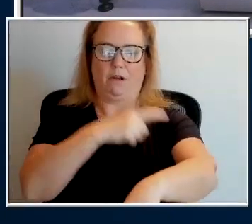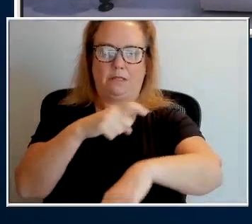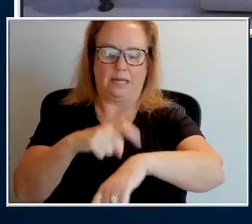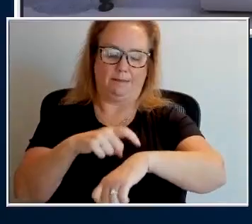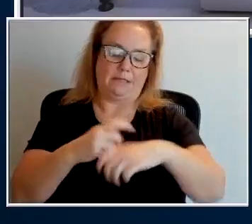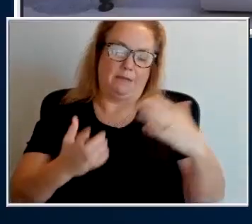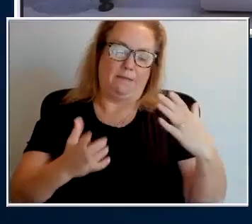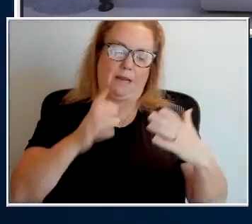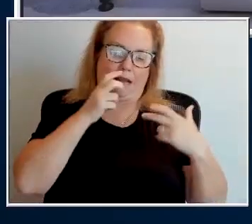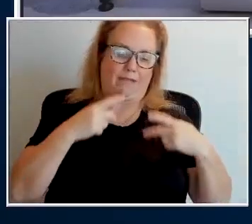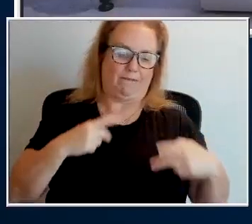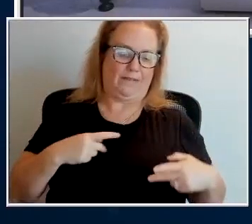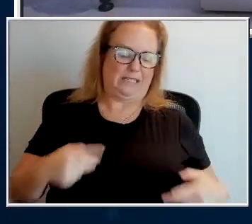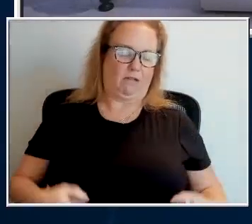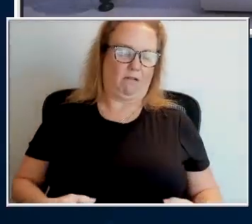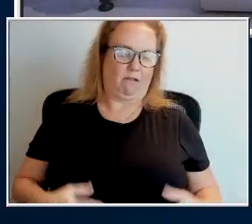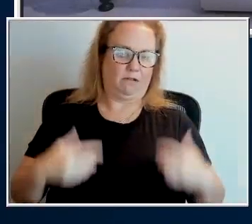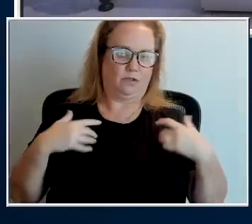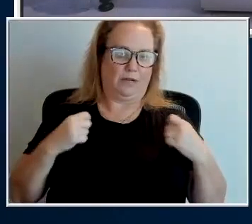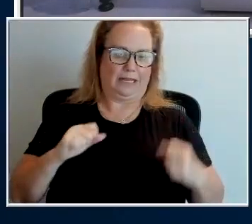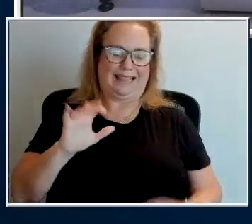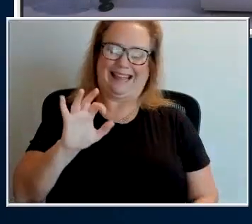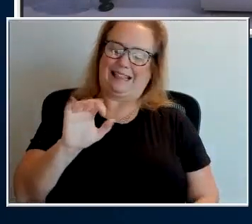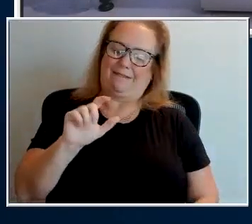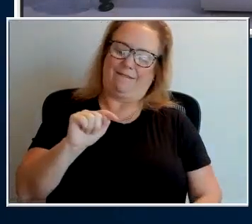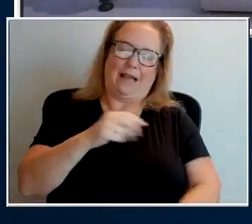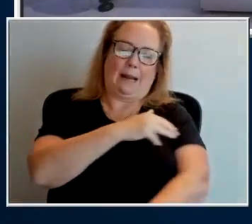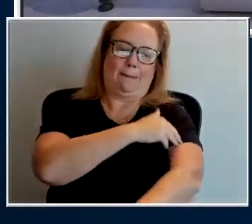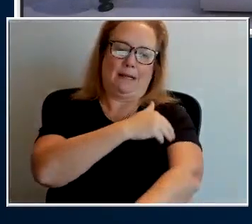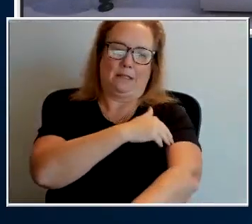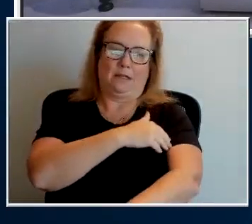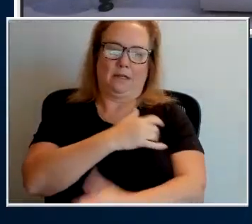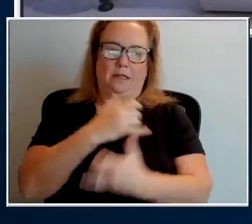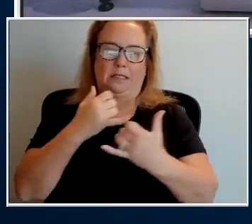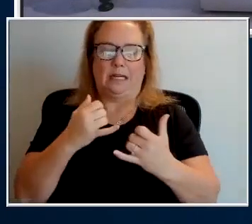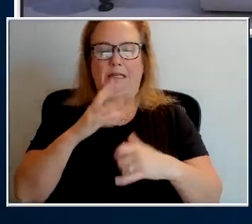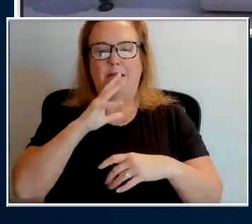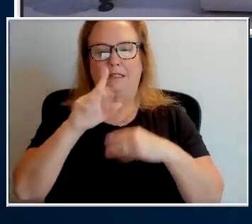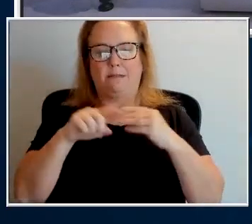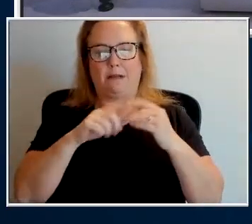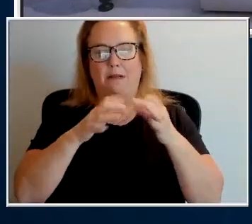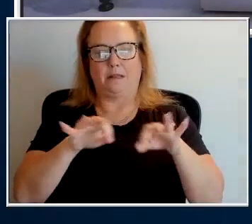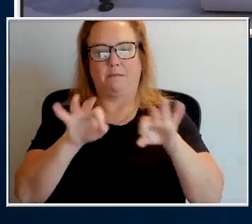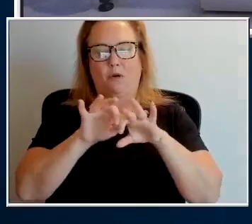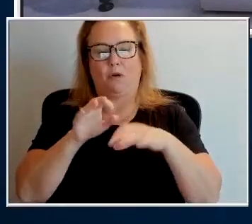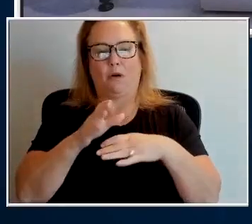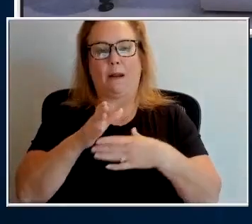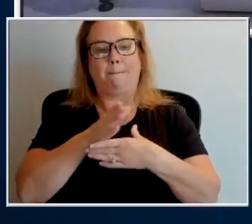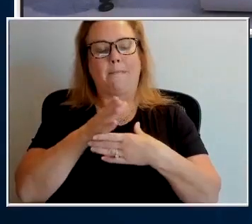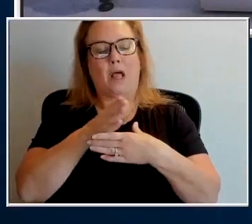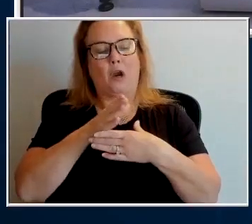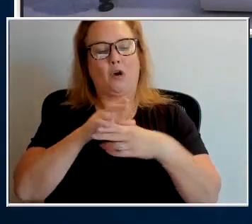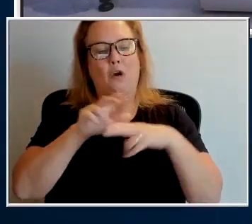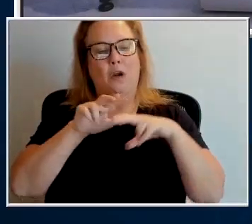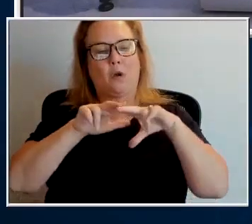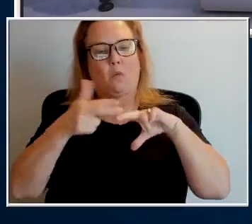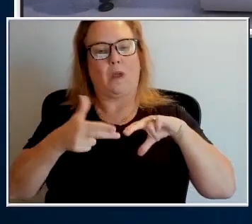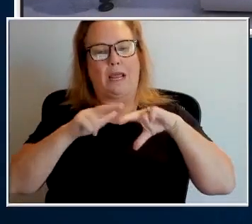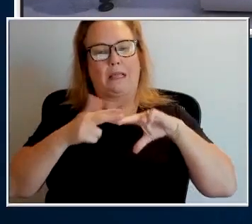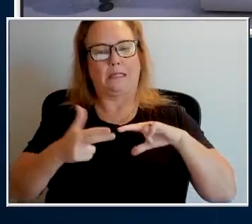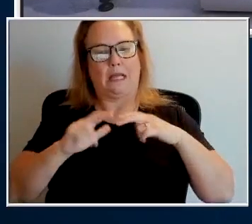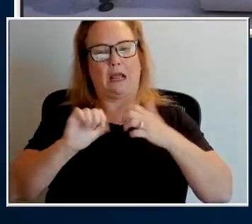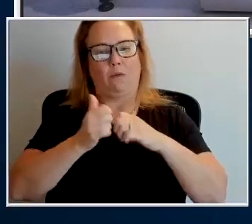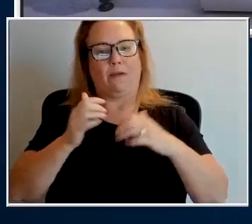the physical reserves like fat and muscle. Today's topic talks about the importance of moderate weight loss. How can we find a